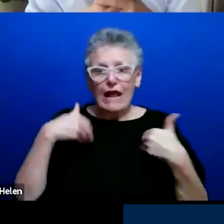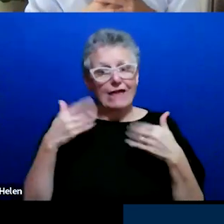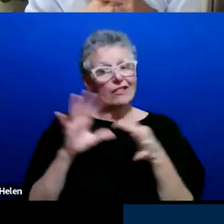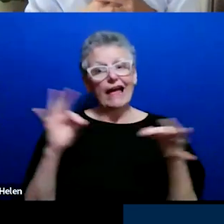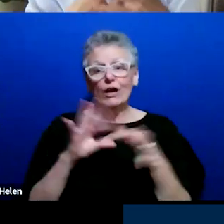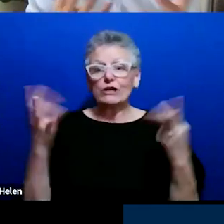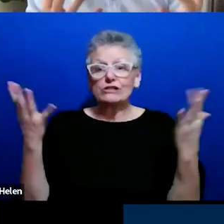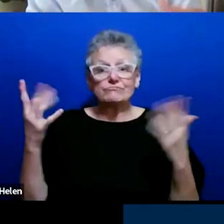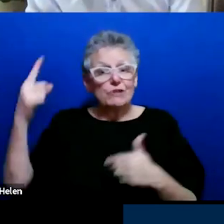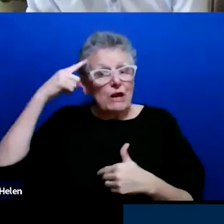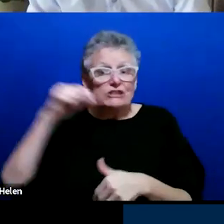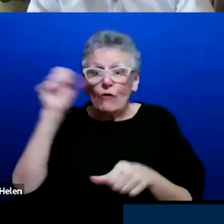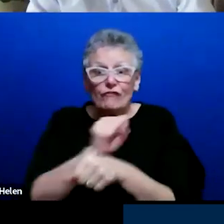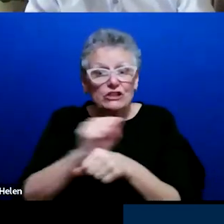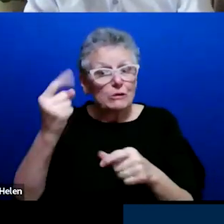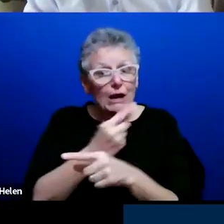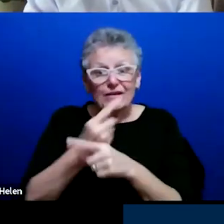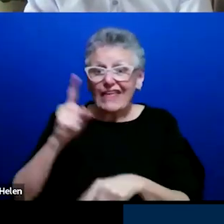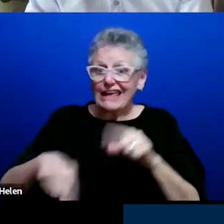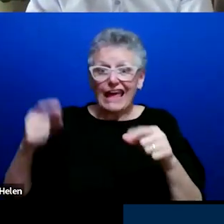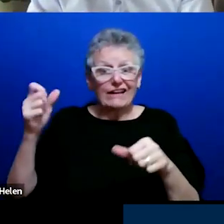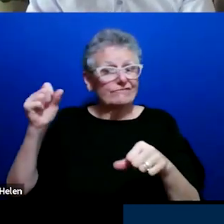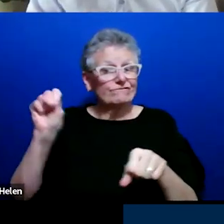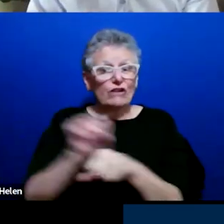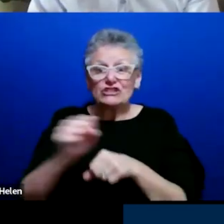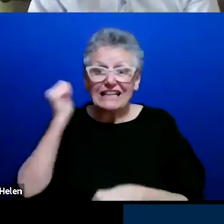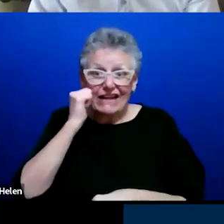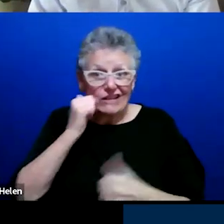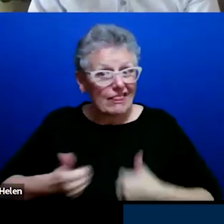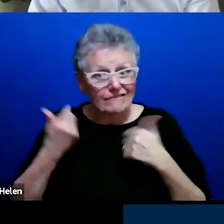and their brains don't function. They can't just function in everyday life.